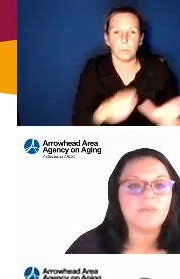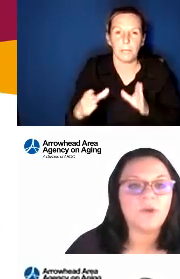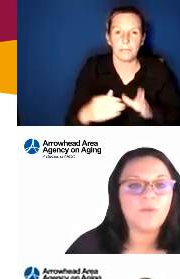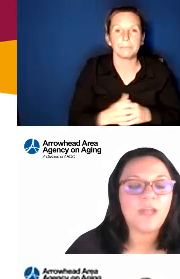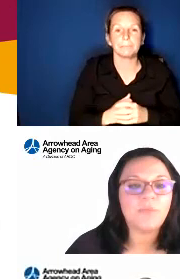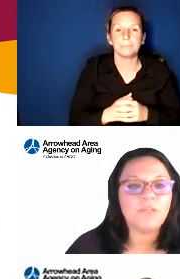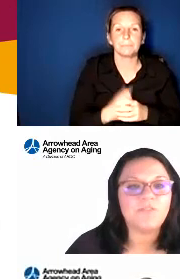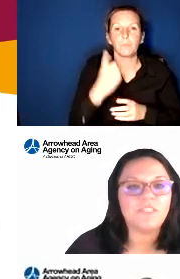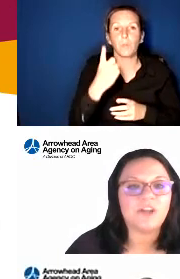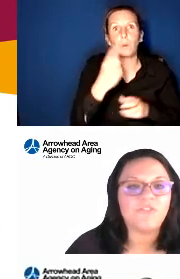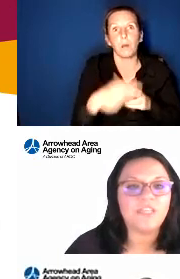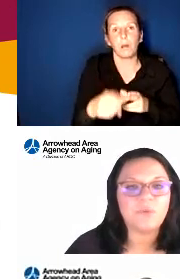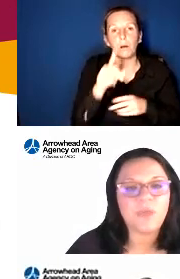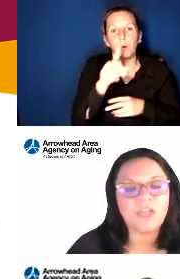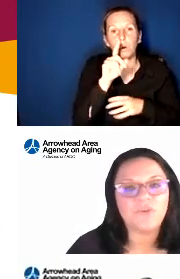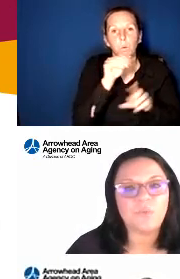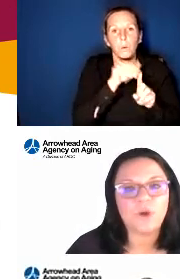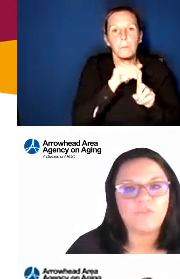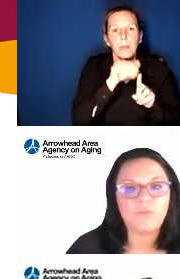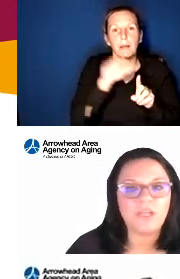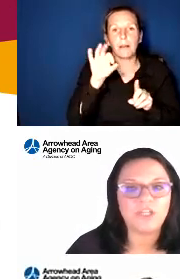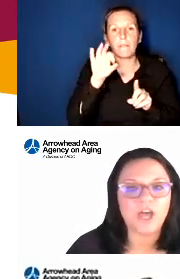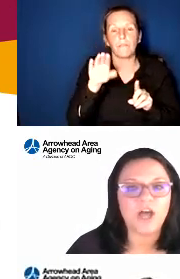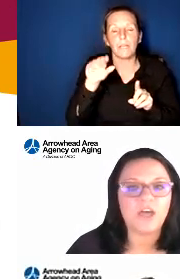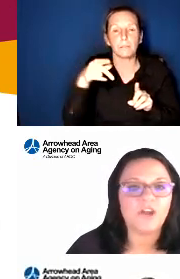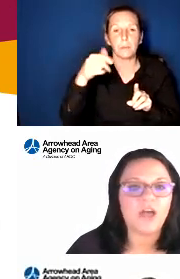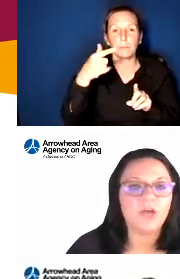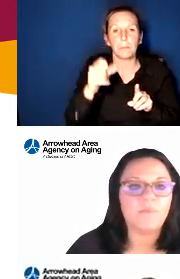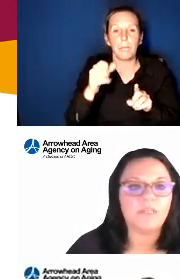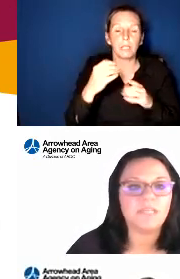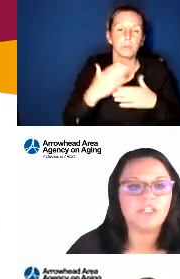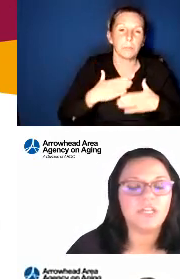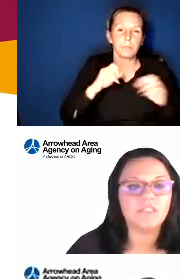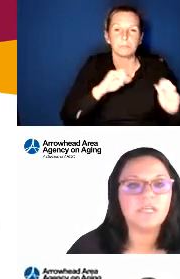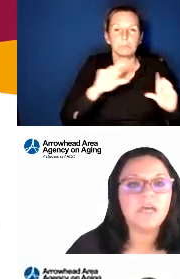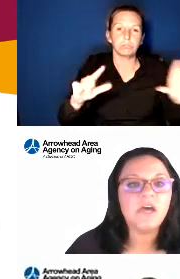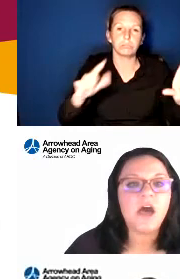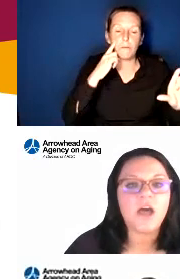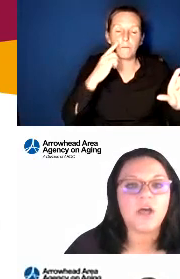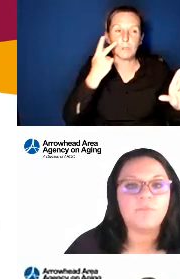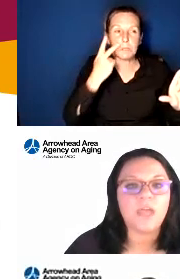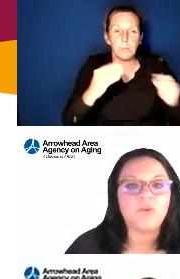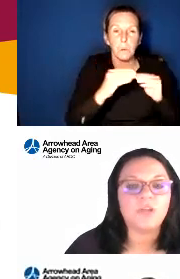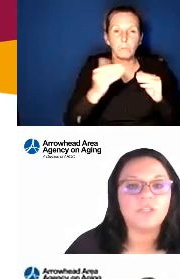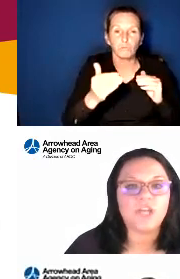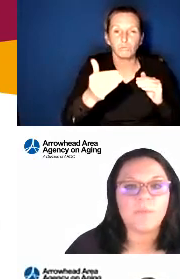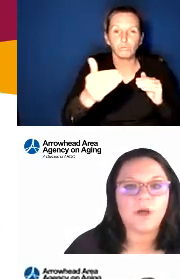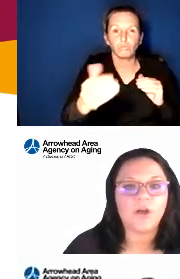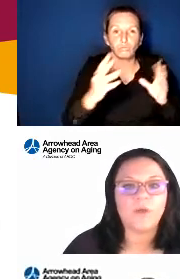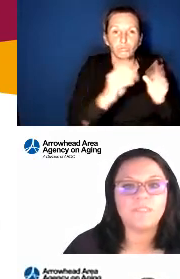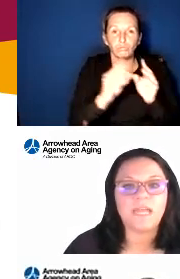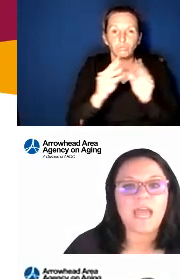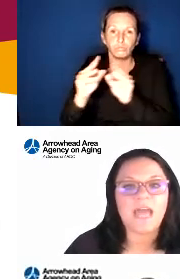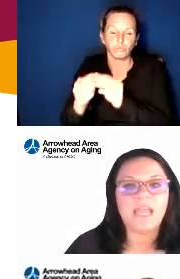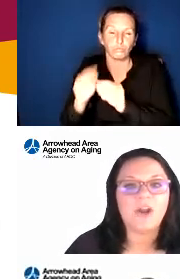One last quick reminder, please visit our Facebook page for more information on other upcoming sessions. And you can also check out